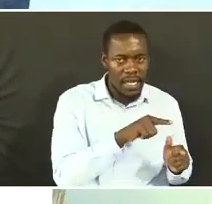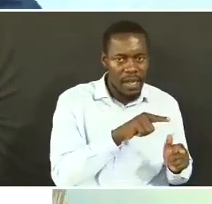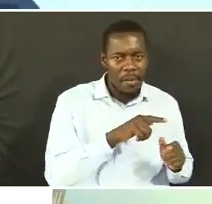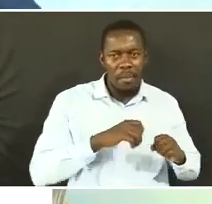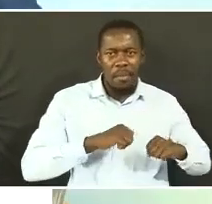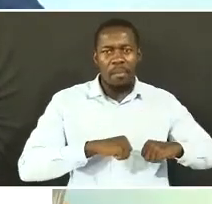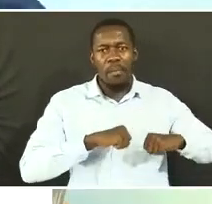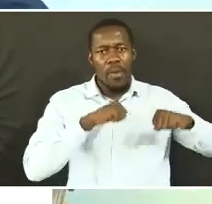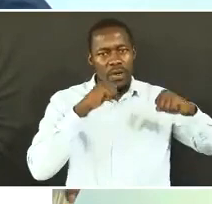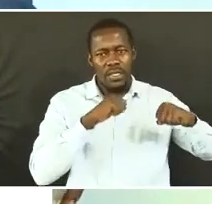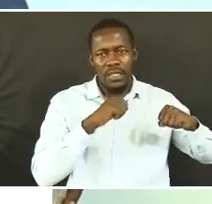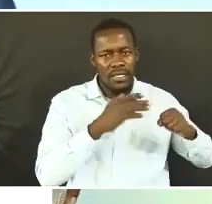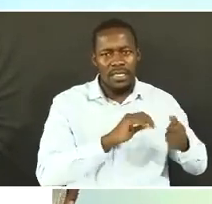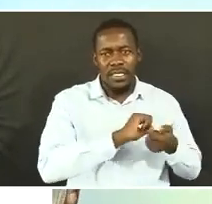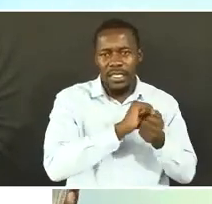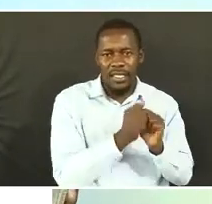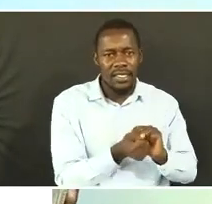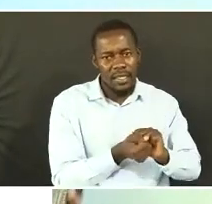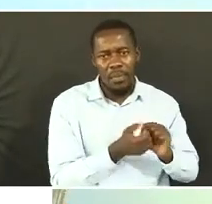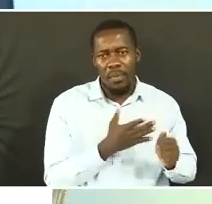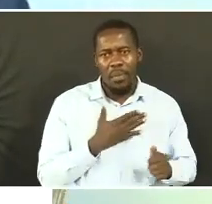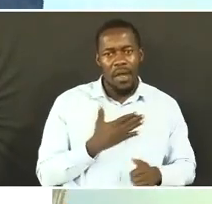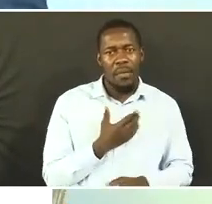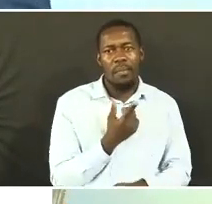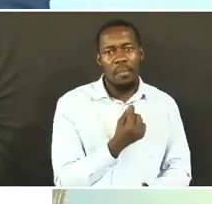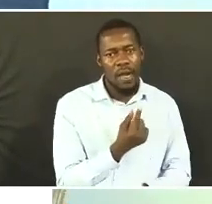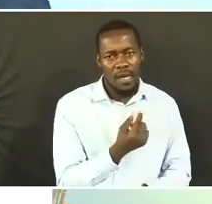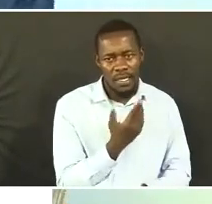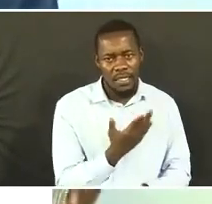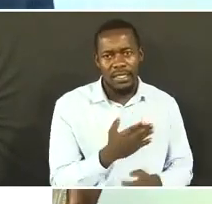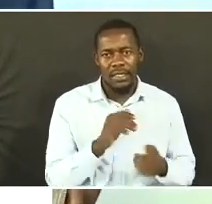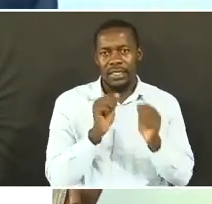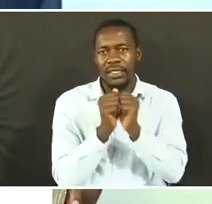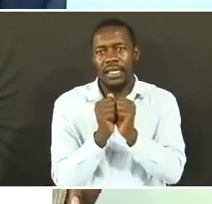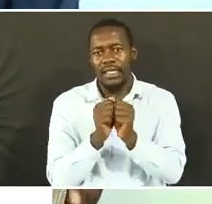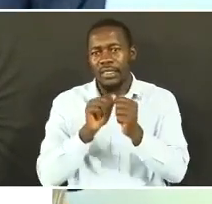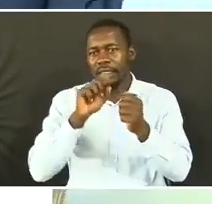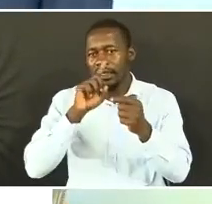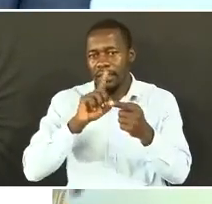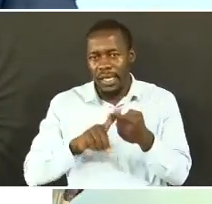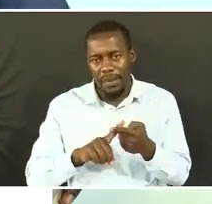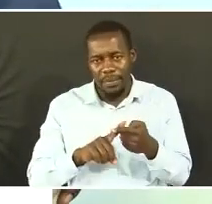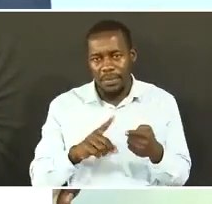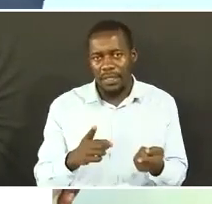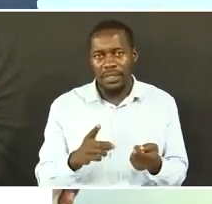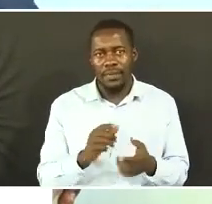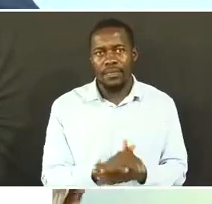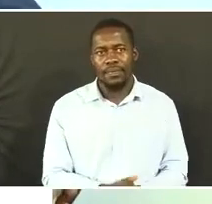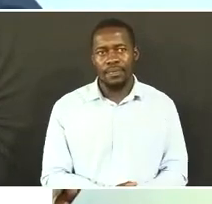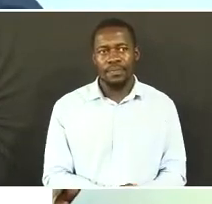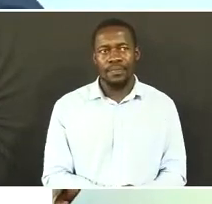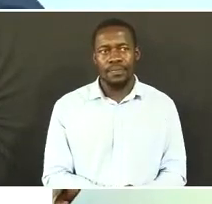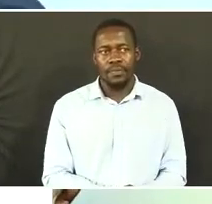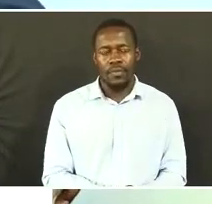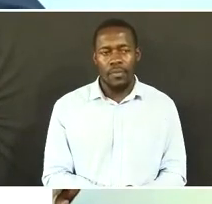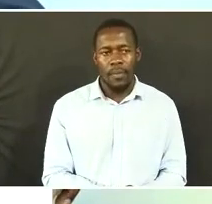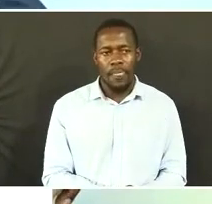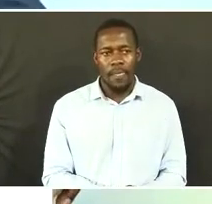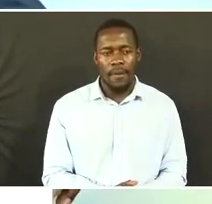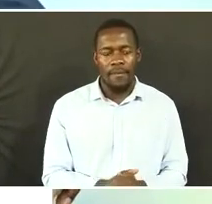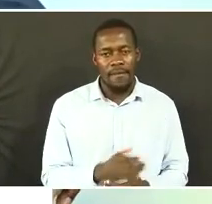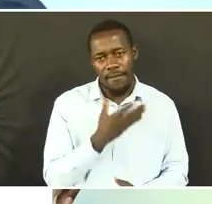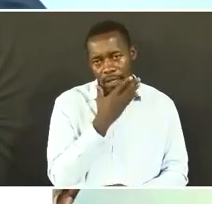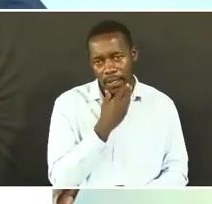salary 10 times like they changed Jacob's salary, at least as you taught us in the family board.